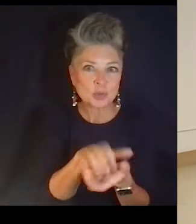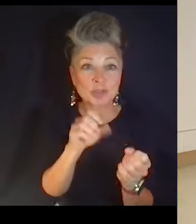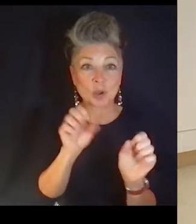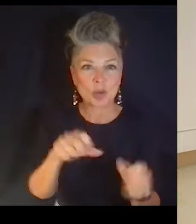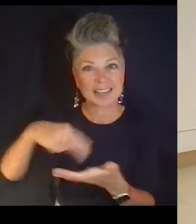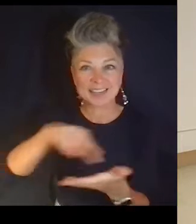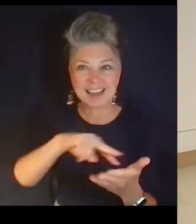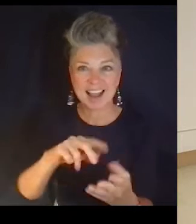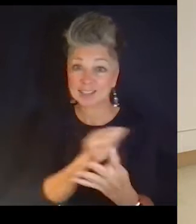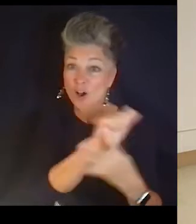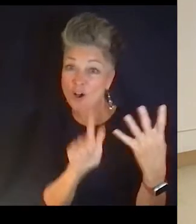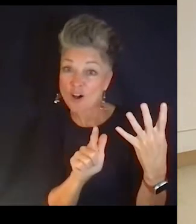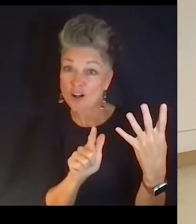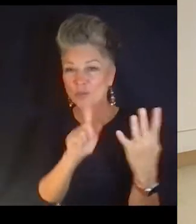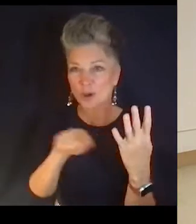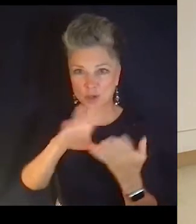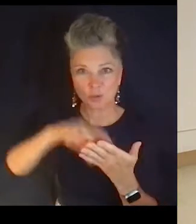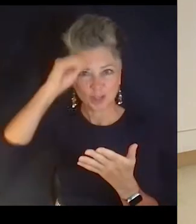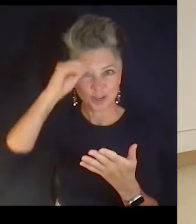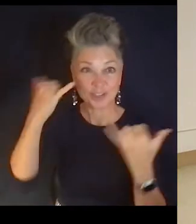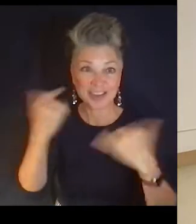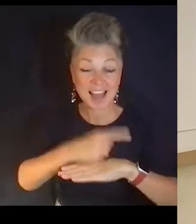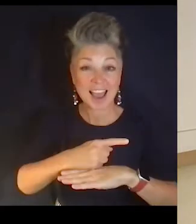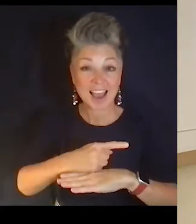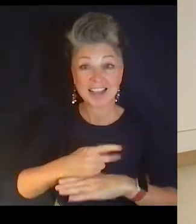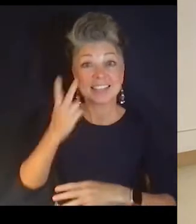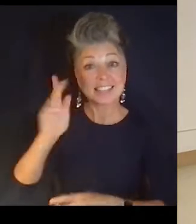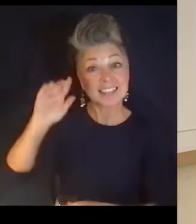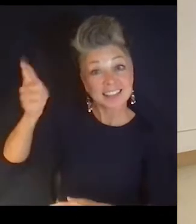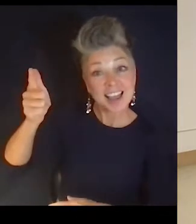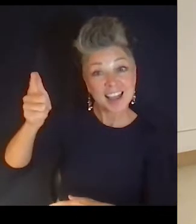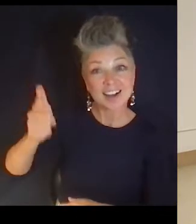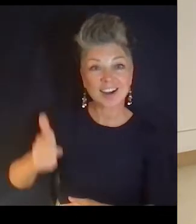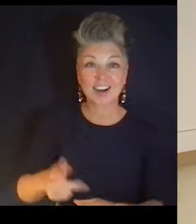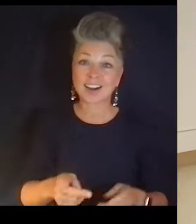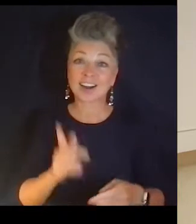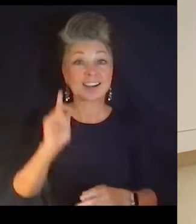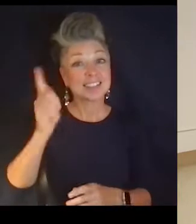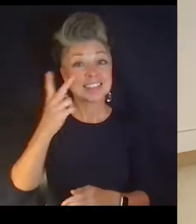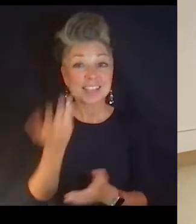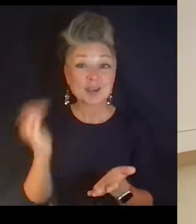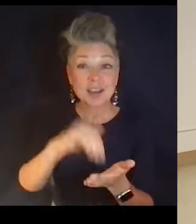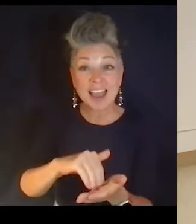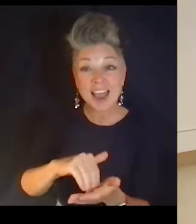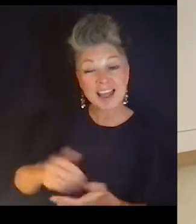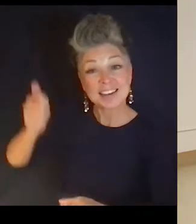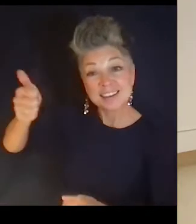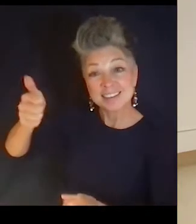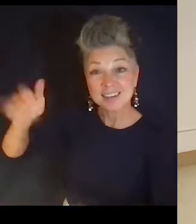of the dances that you were able to learn today. Hasta pronto, hasta el año que viene, nos Bye. Vemos en